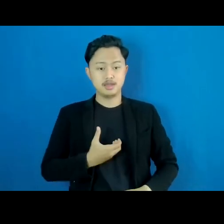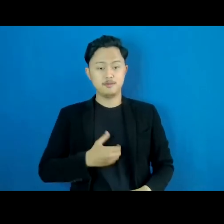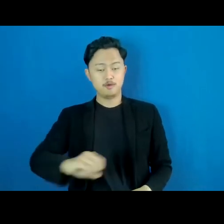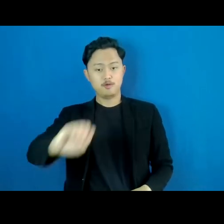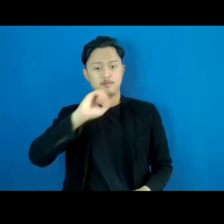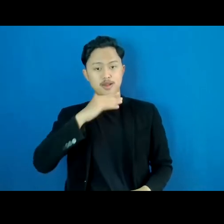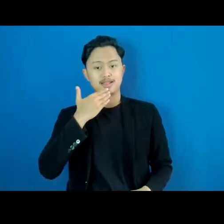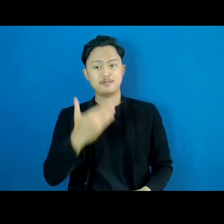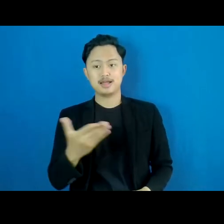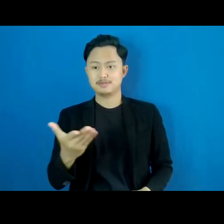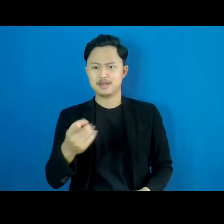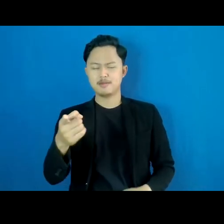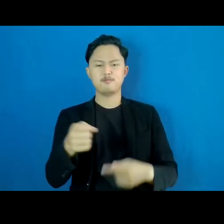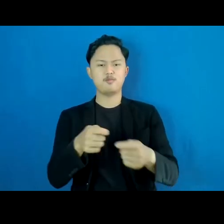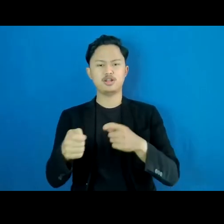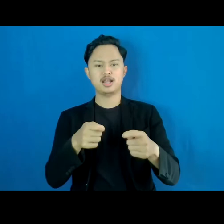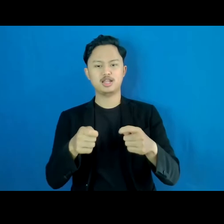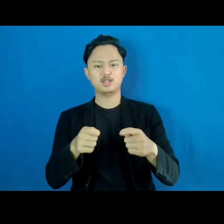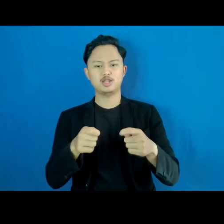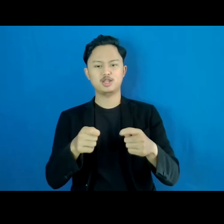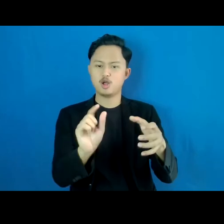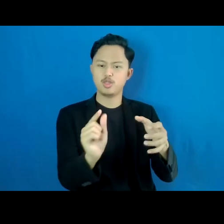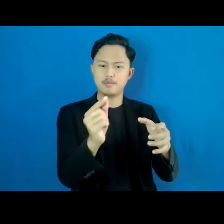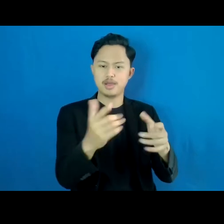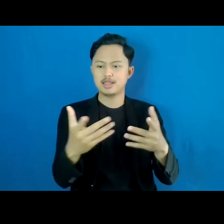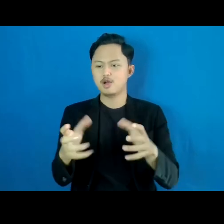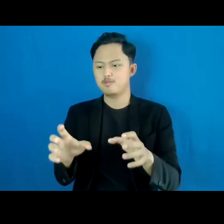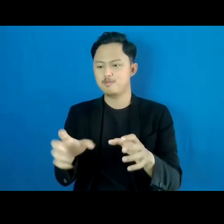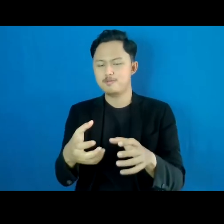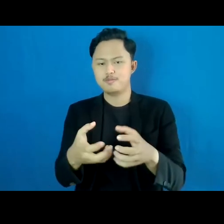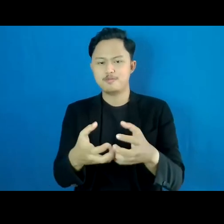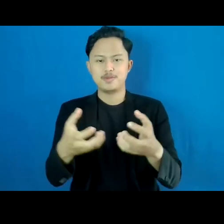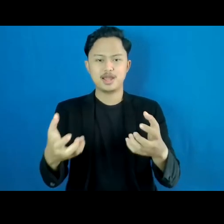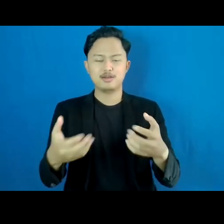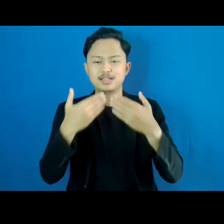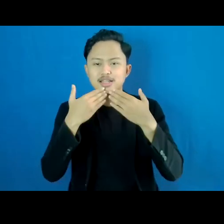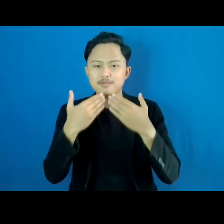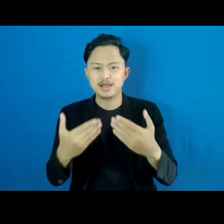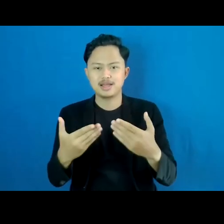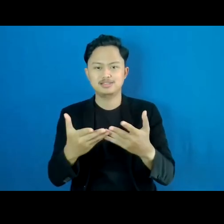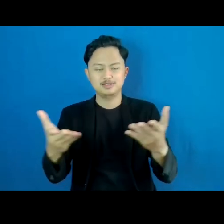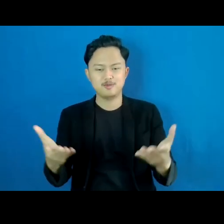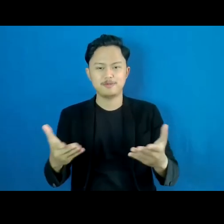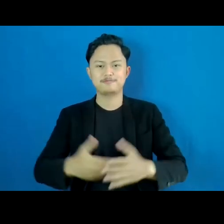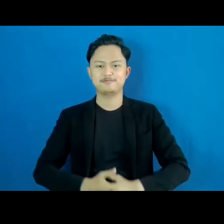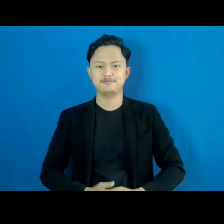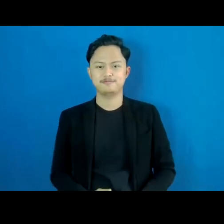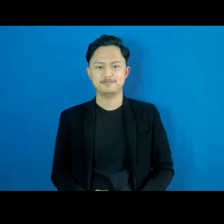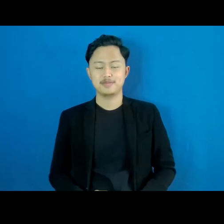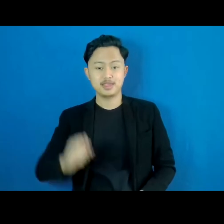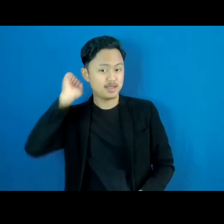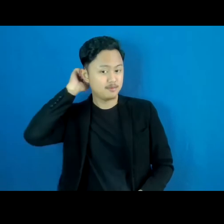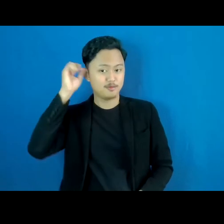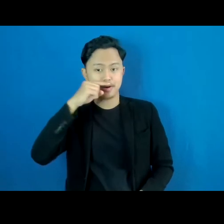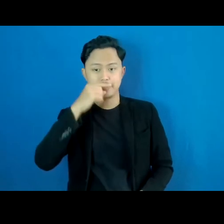And we would like to also thank the moderators for the main room and also breakout session. Thank you very much once again. And ladies